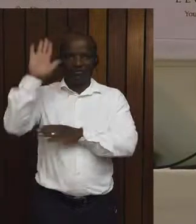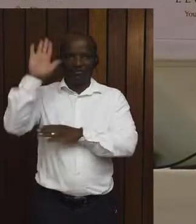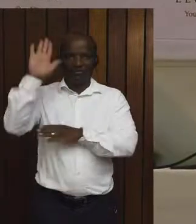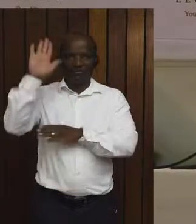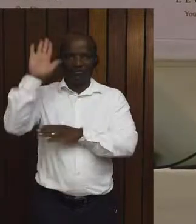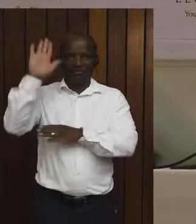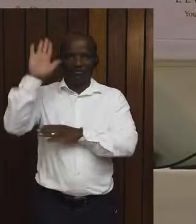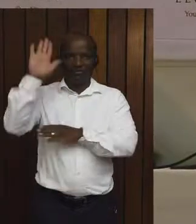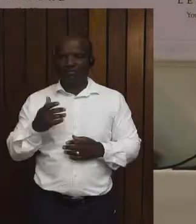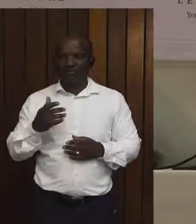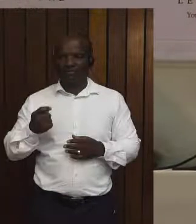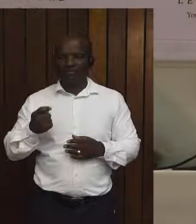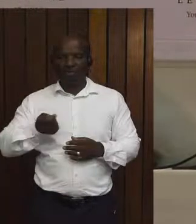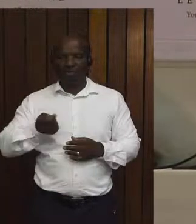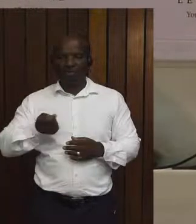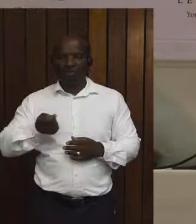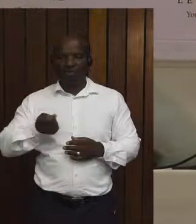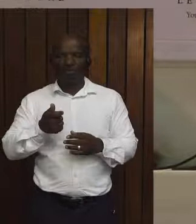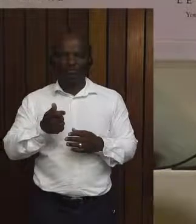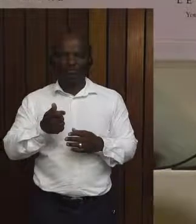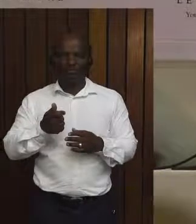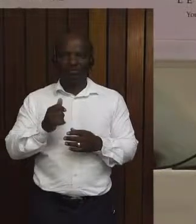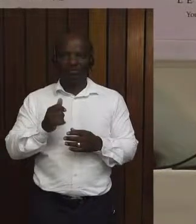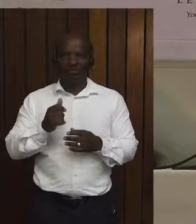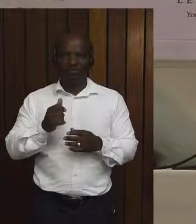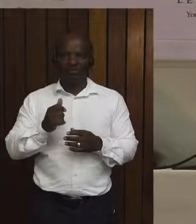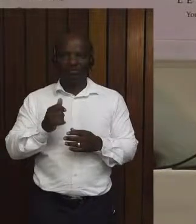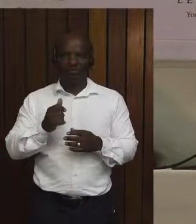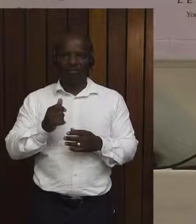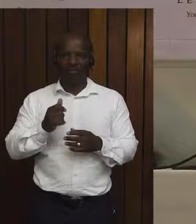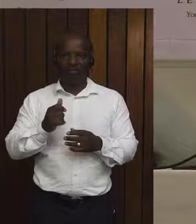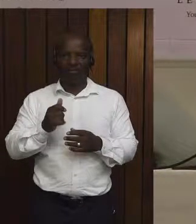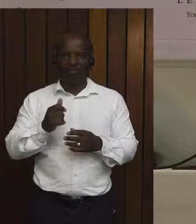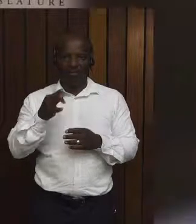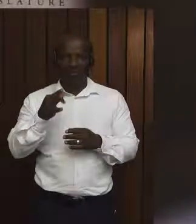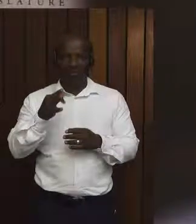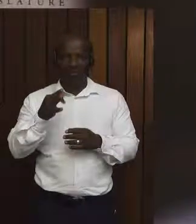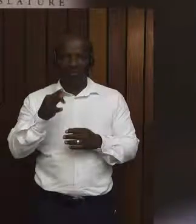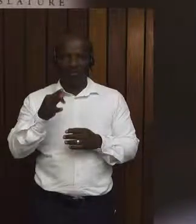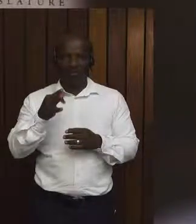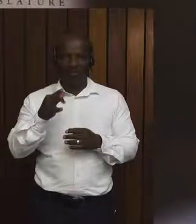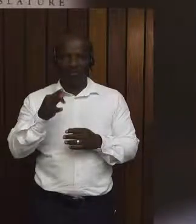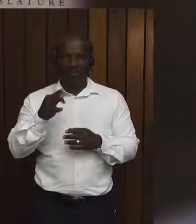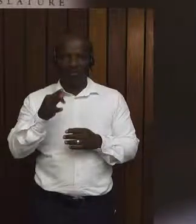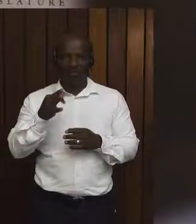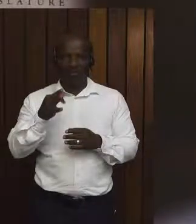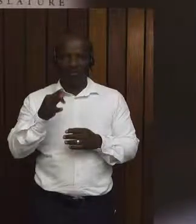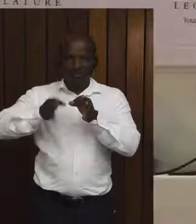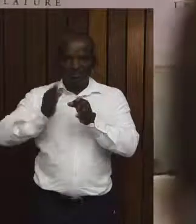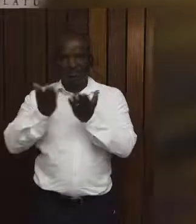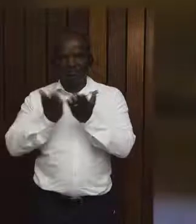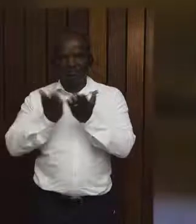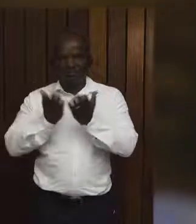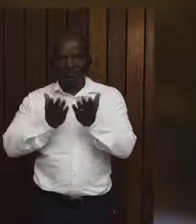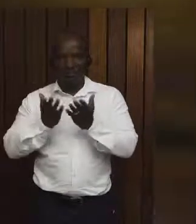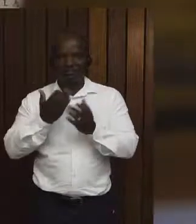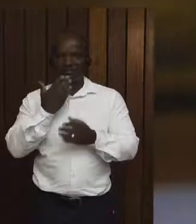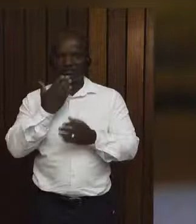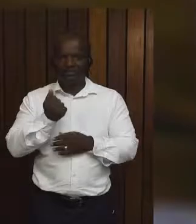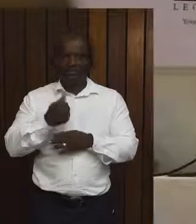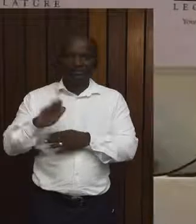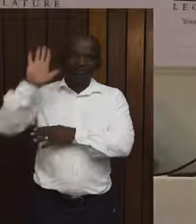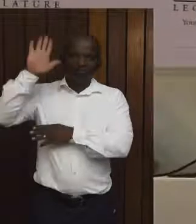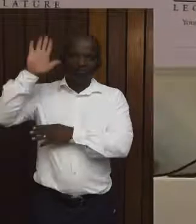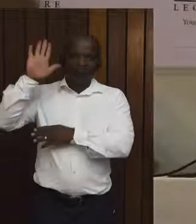simply asking if you are wanting to be able to listen through the translation services, please raise your hand and